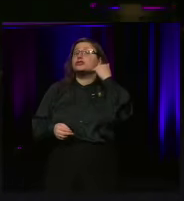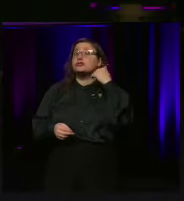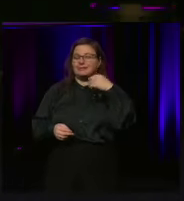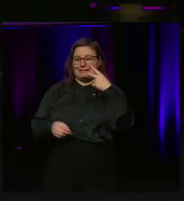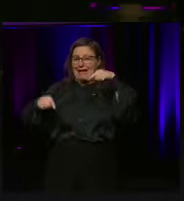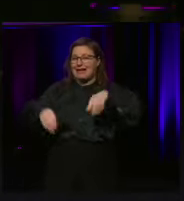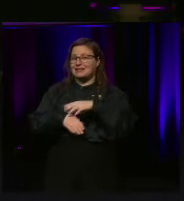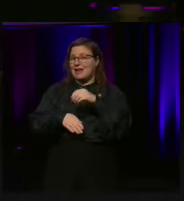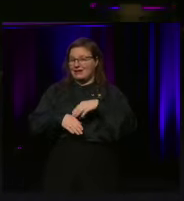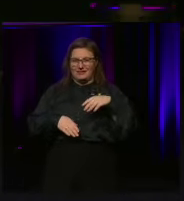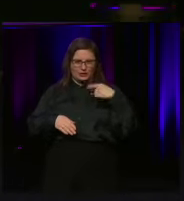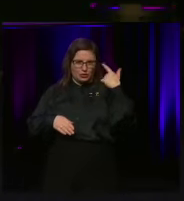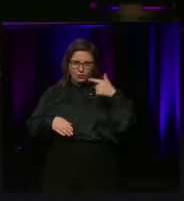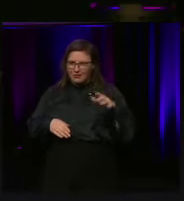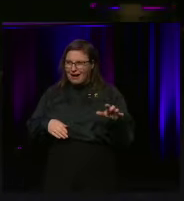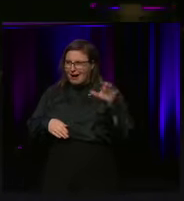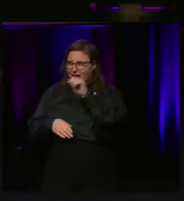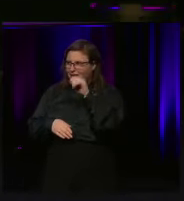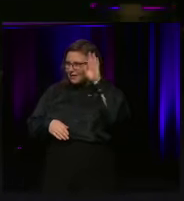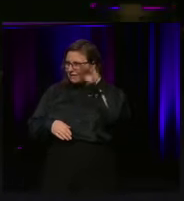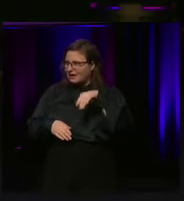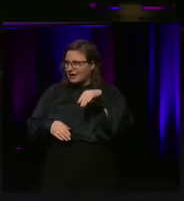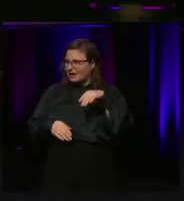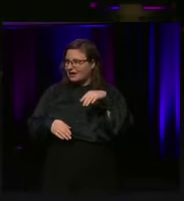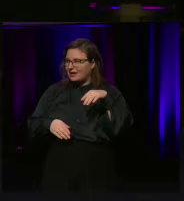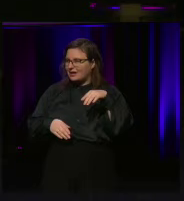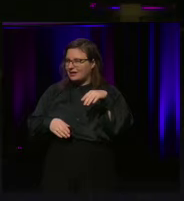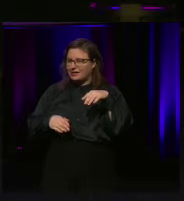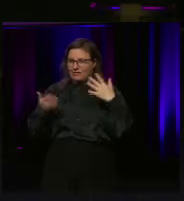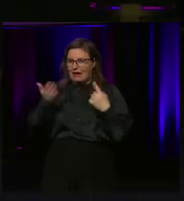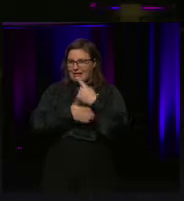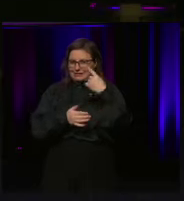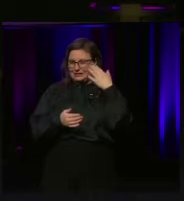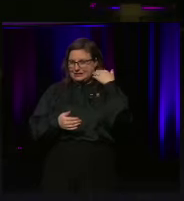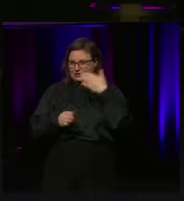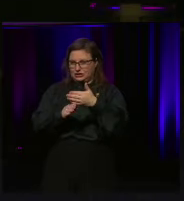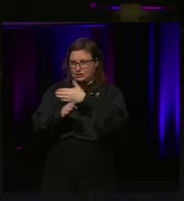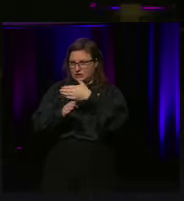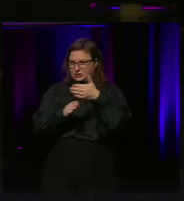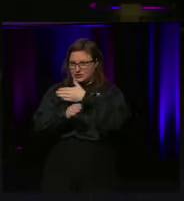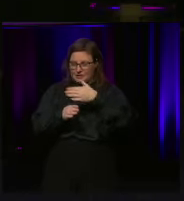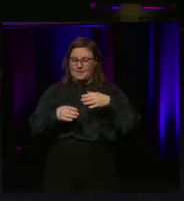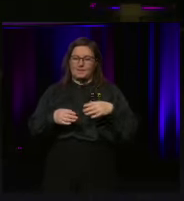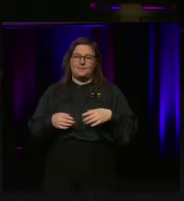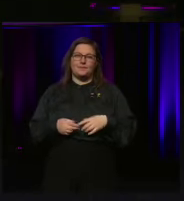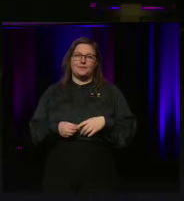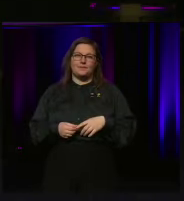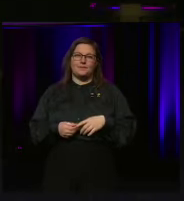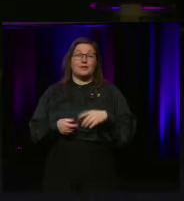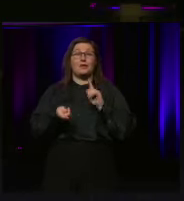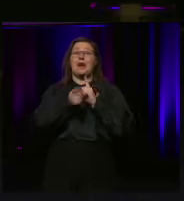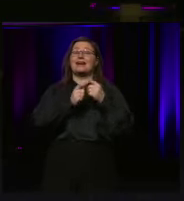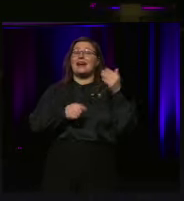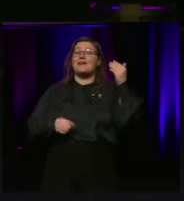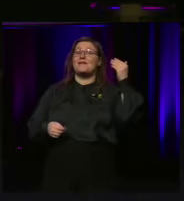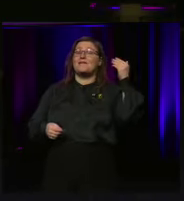Sweden. I think everyone has some ideas about recent events that perhaps the future